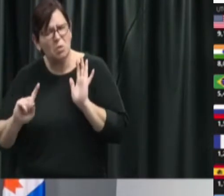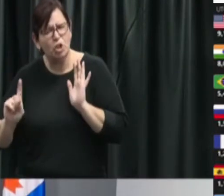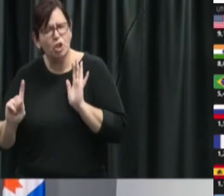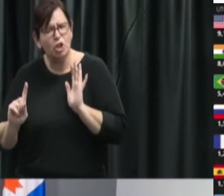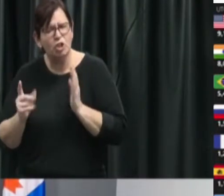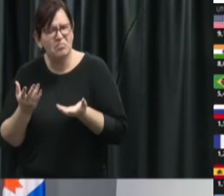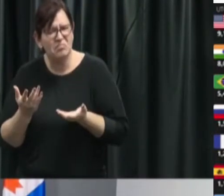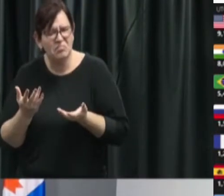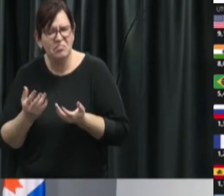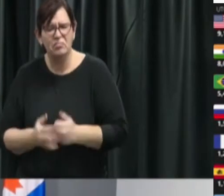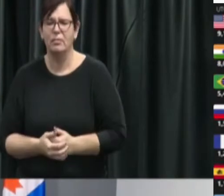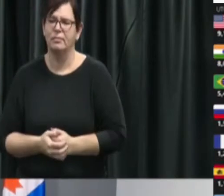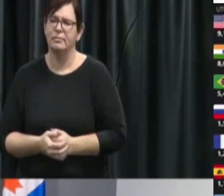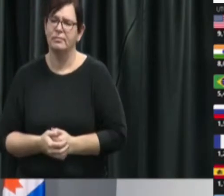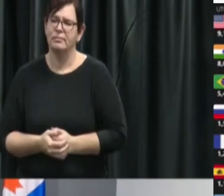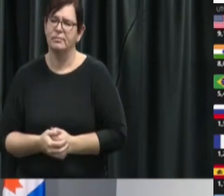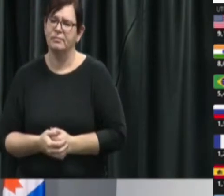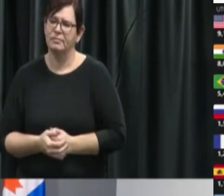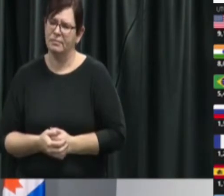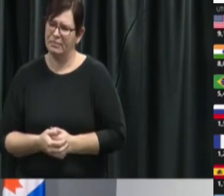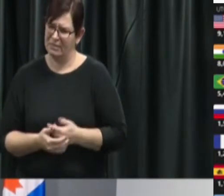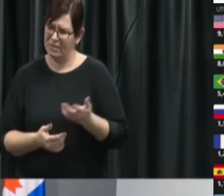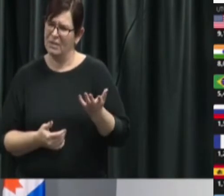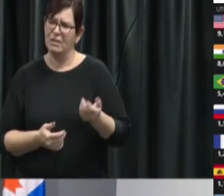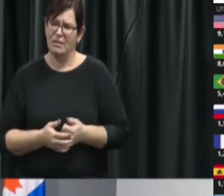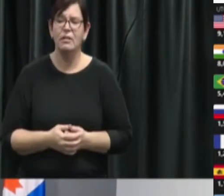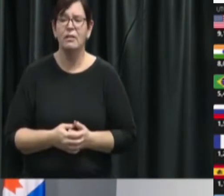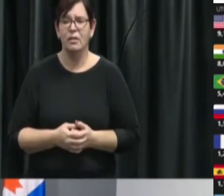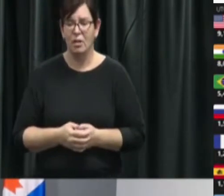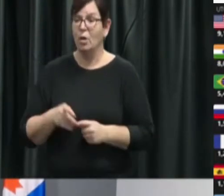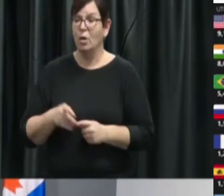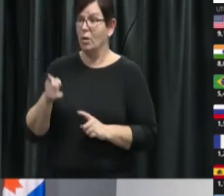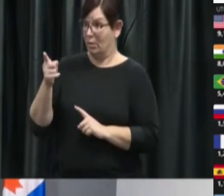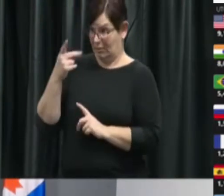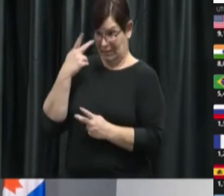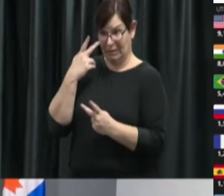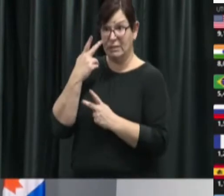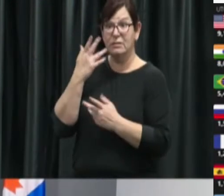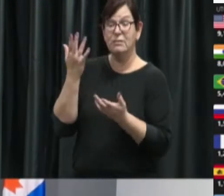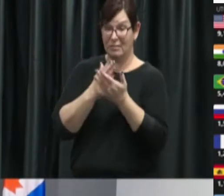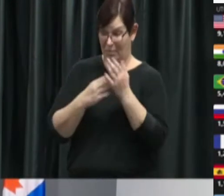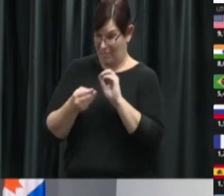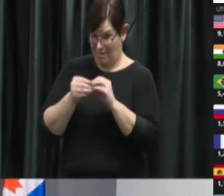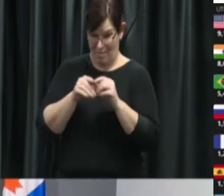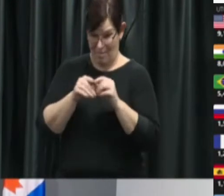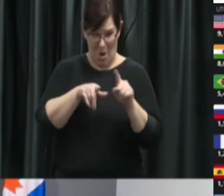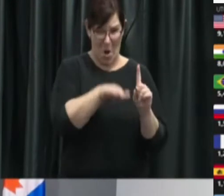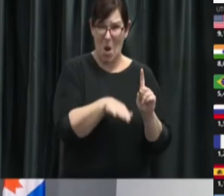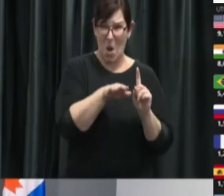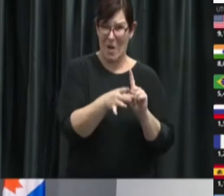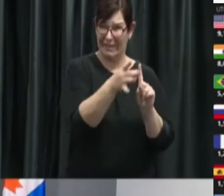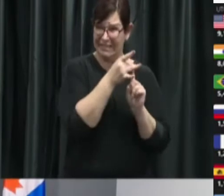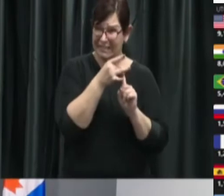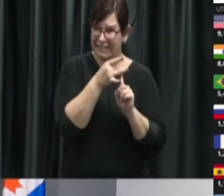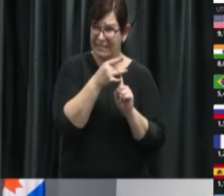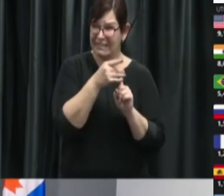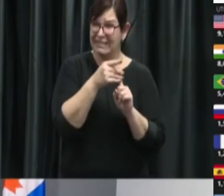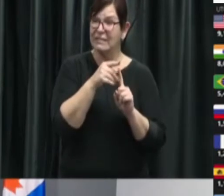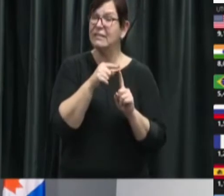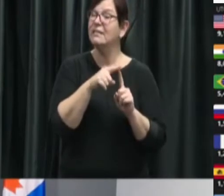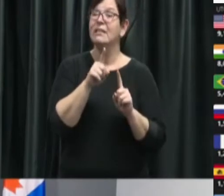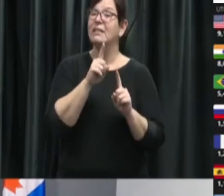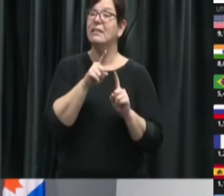maybe some areas where there is low transmission rates where they could perhaps see fewer restrictions. Is